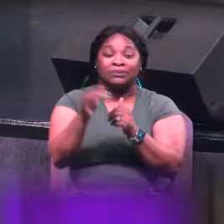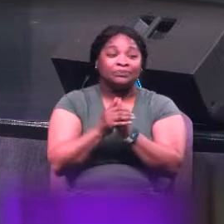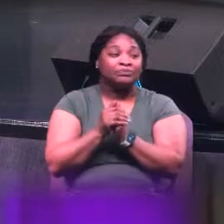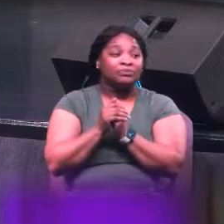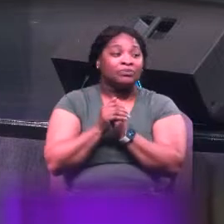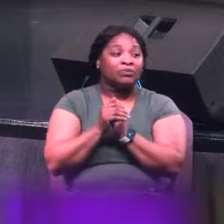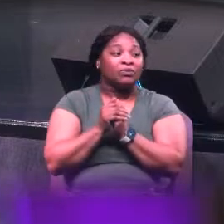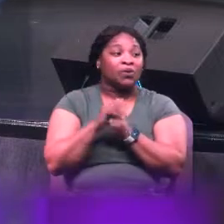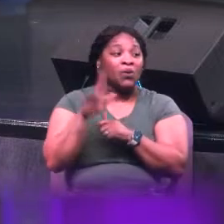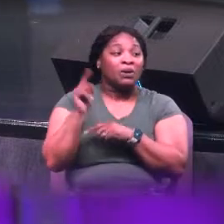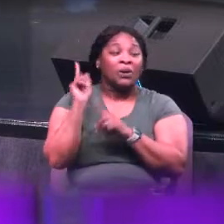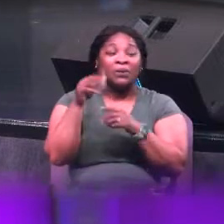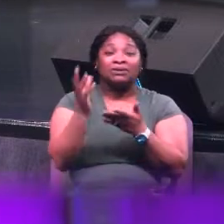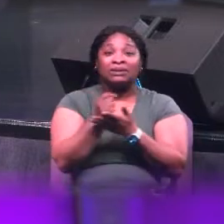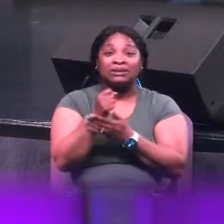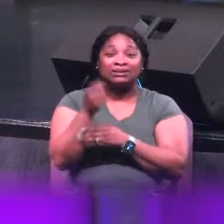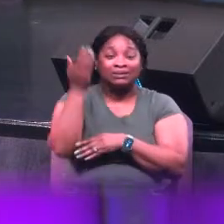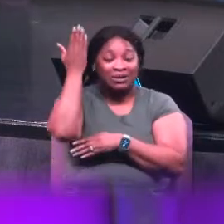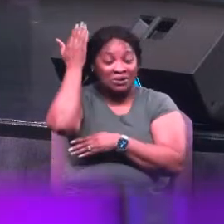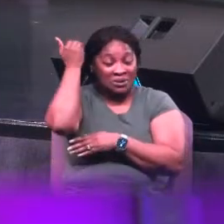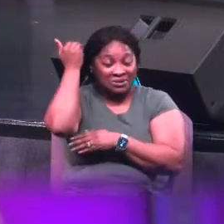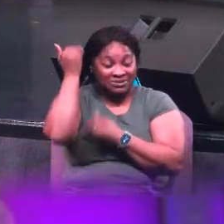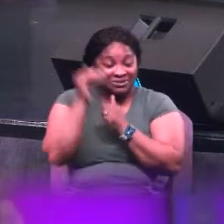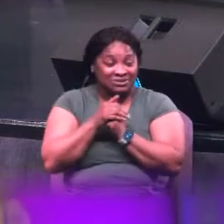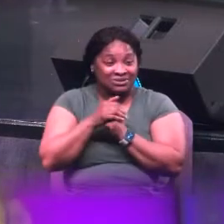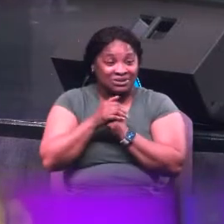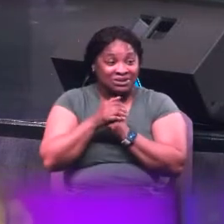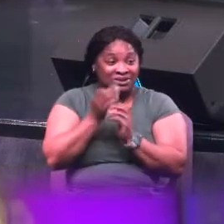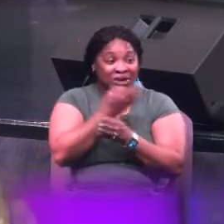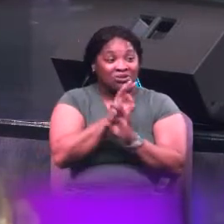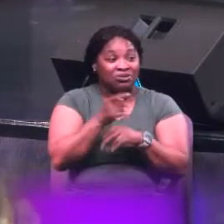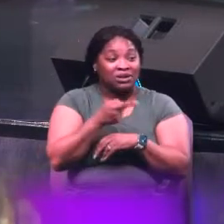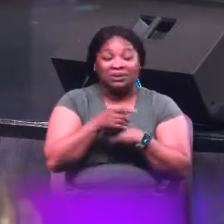When they went to get that donkey, they loosed it.